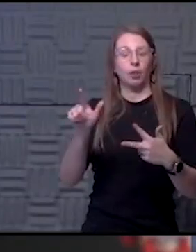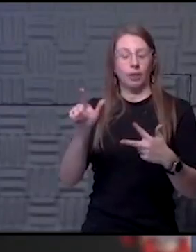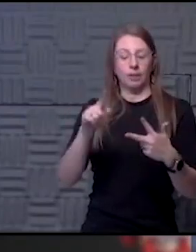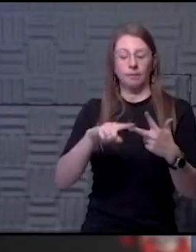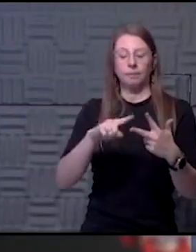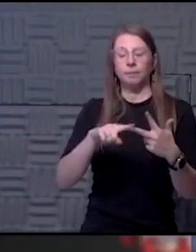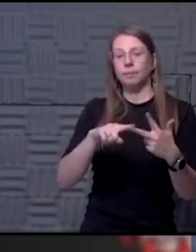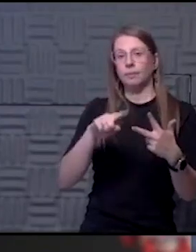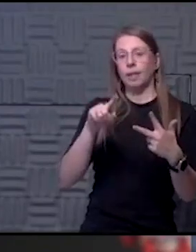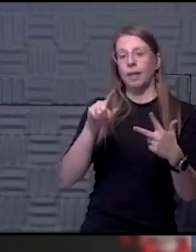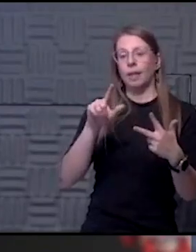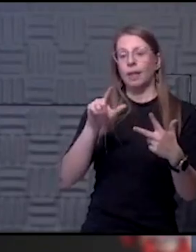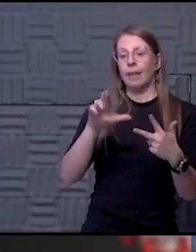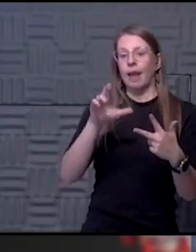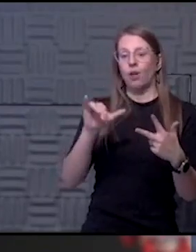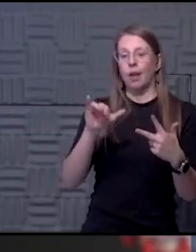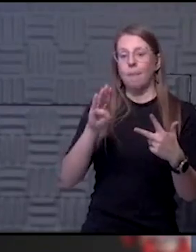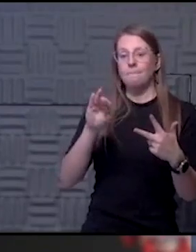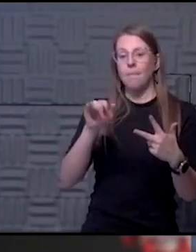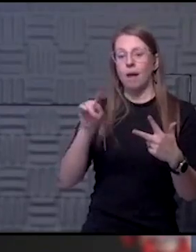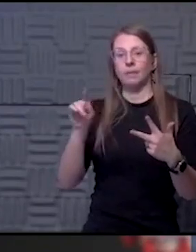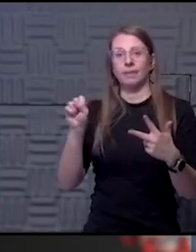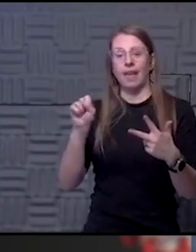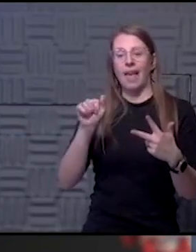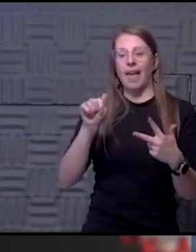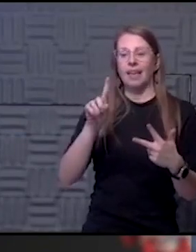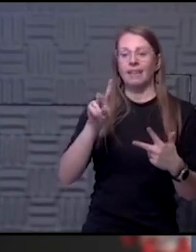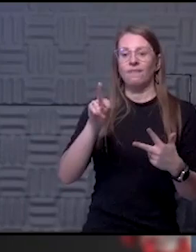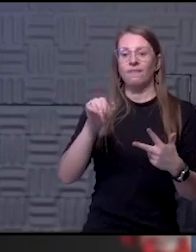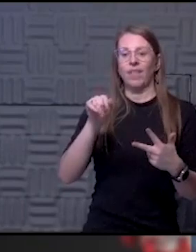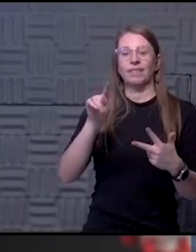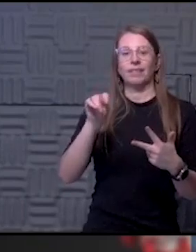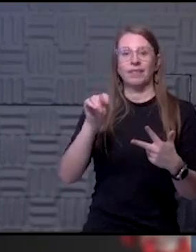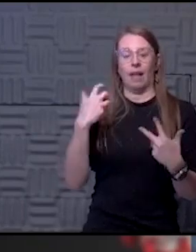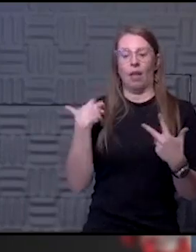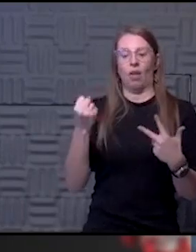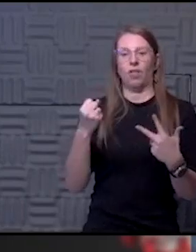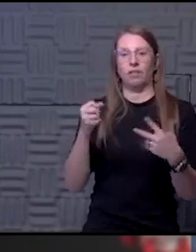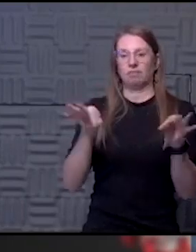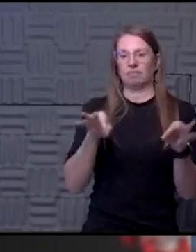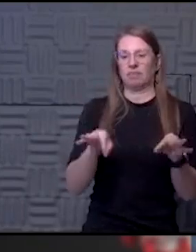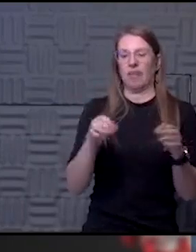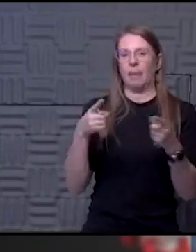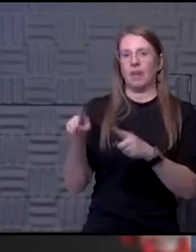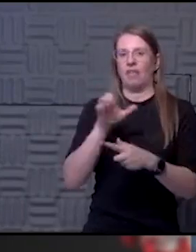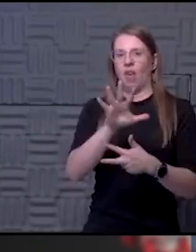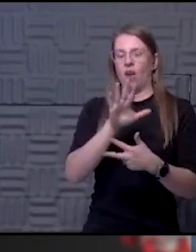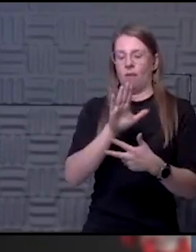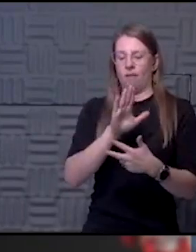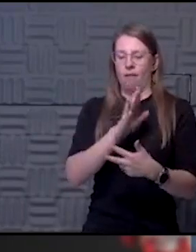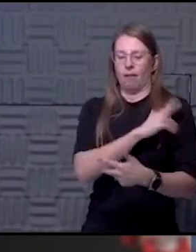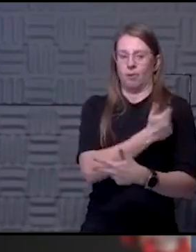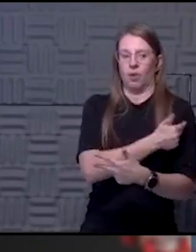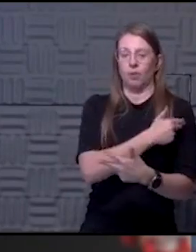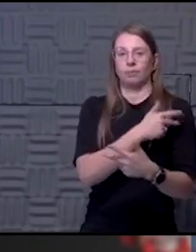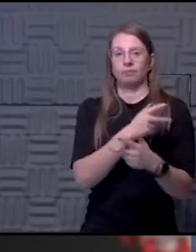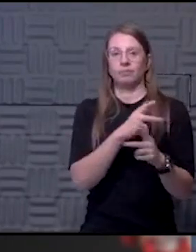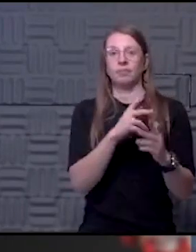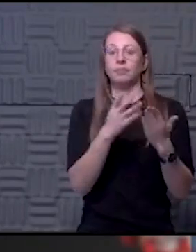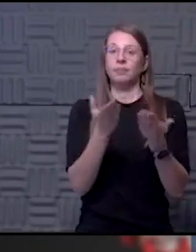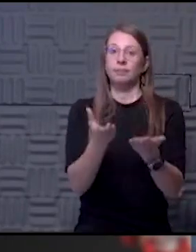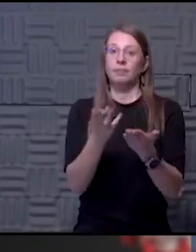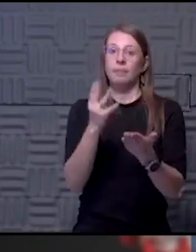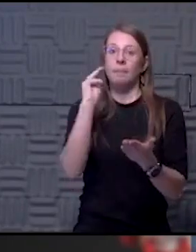and Dr. Larry Botts, the CMO at Advent Health, to discuss how things are going in their hospital. So team, Mayor, final thoughts for today?